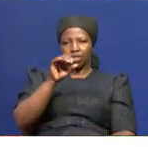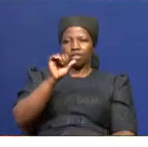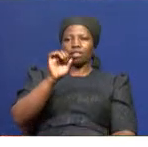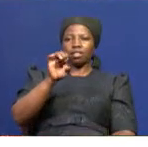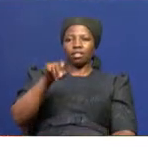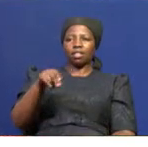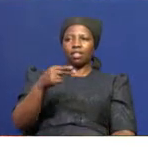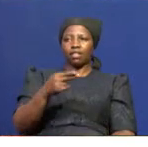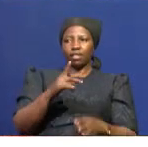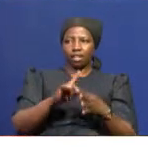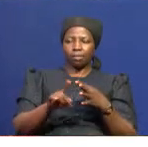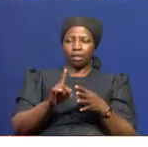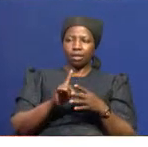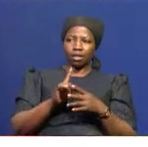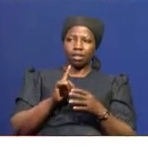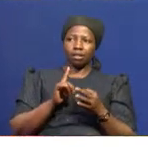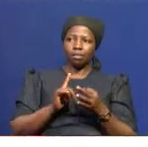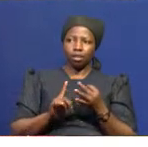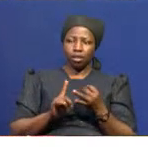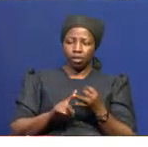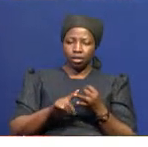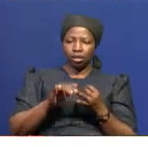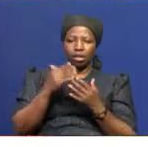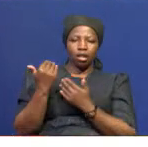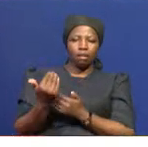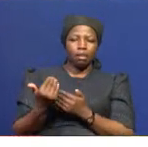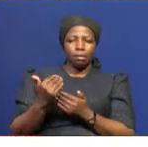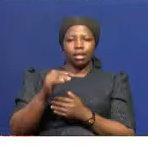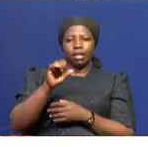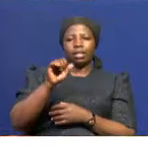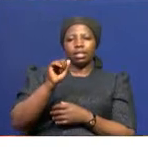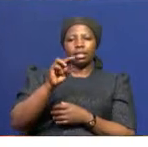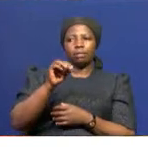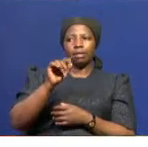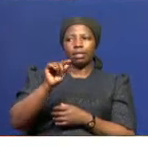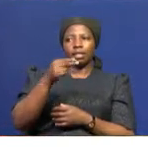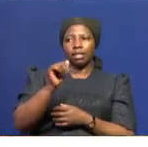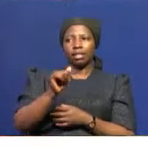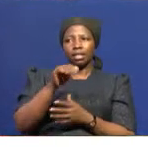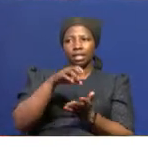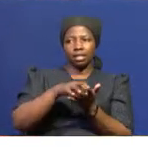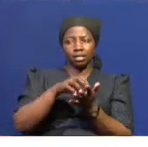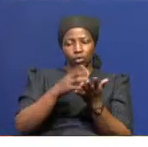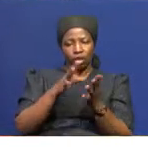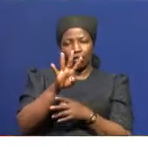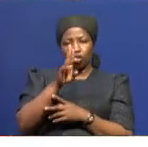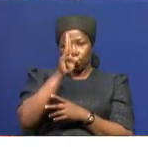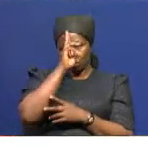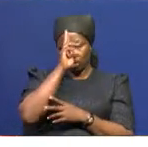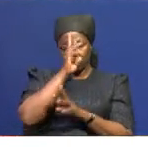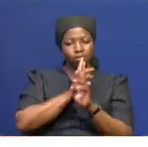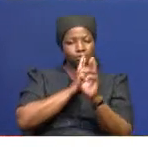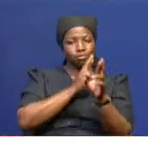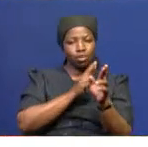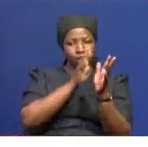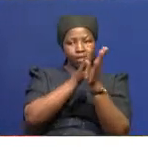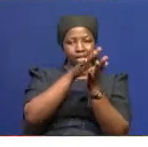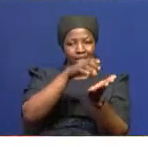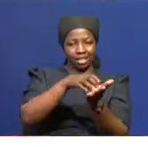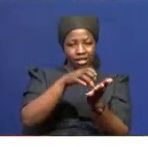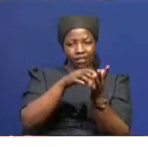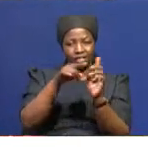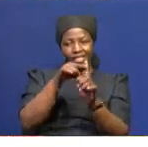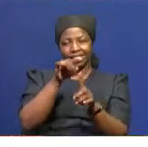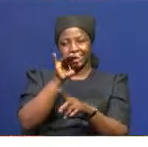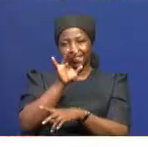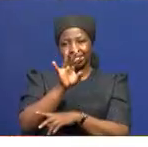B, Baby Samantha Pendo case of 2017, where 4 police officers were charged with the murder of 6-month-old baby Samantha Pendo,